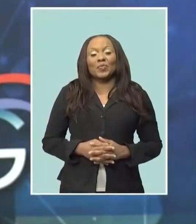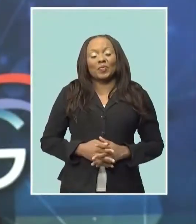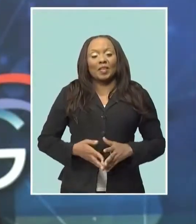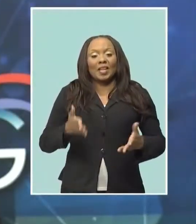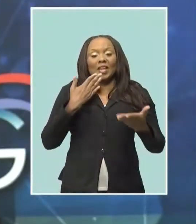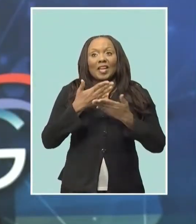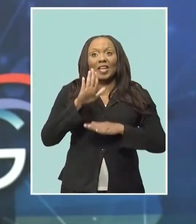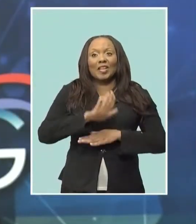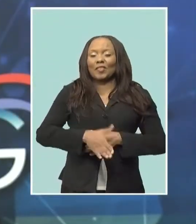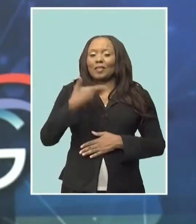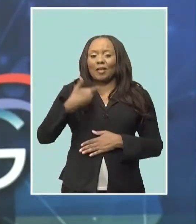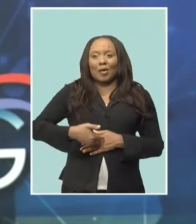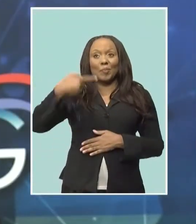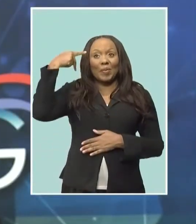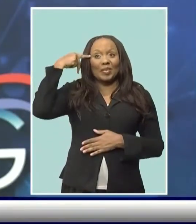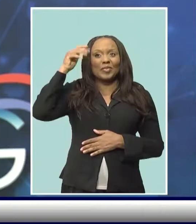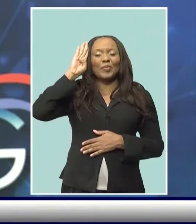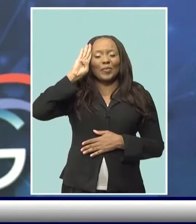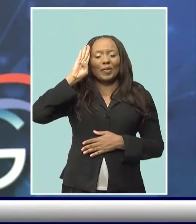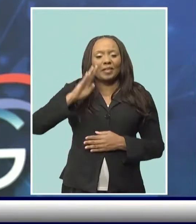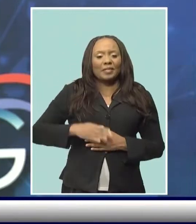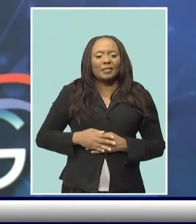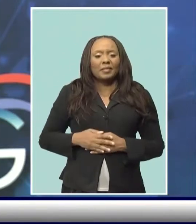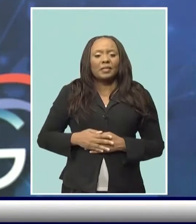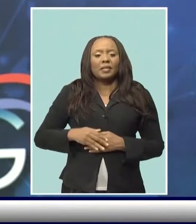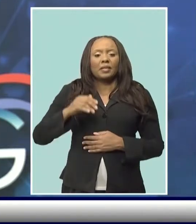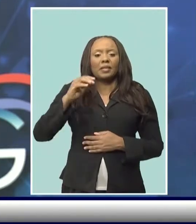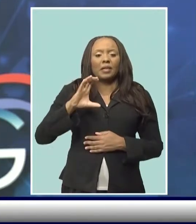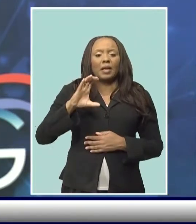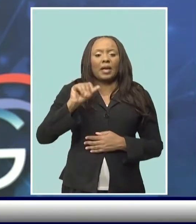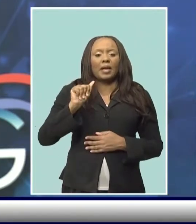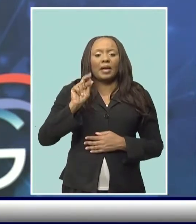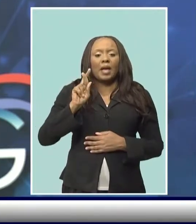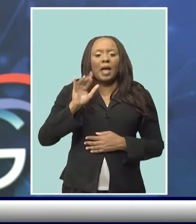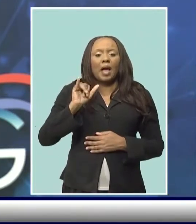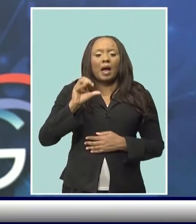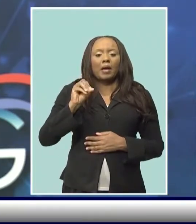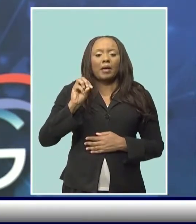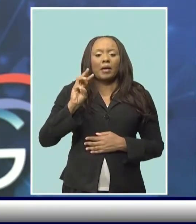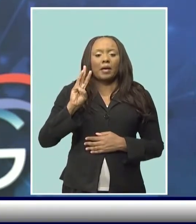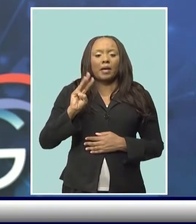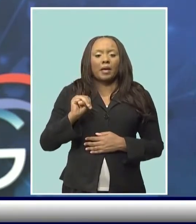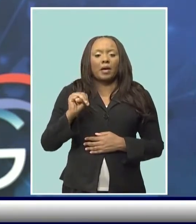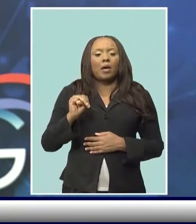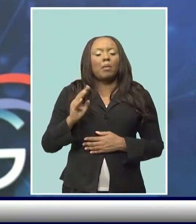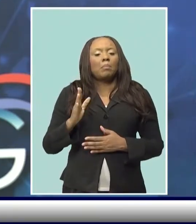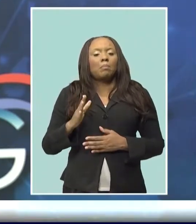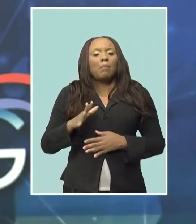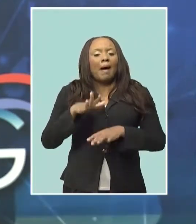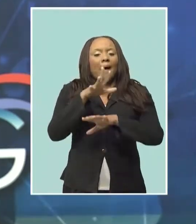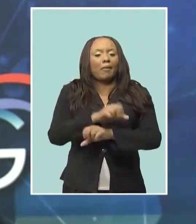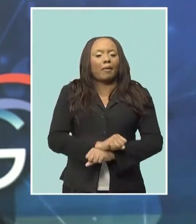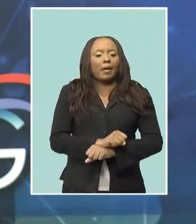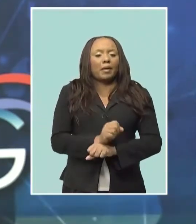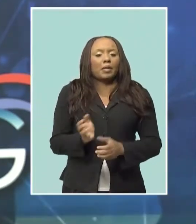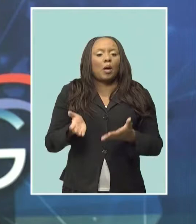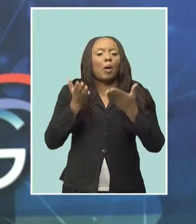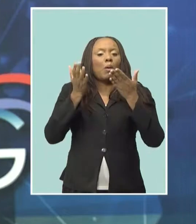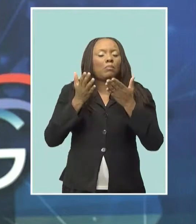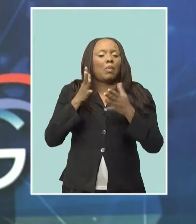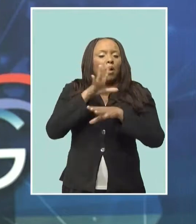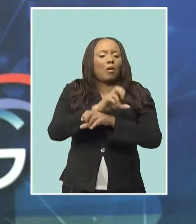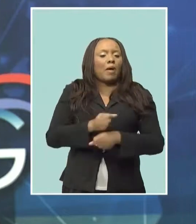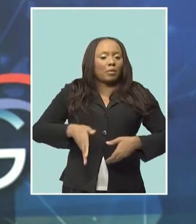Good evening, I'm Pearson Bowen. A Caricom arrest warrant is among a number of proposals put forward by Prime Minister